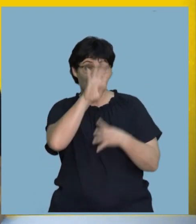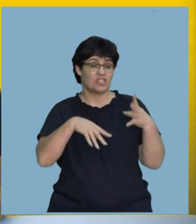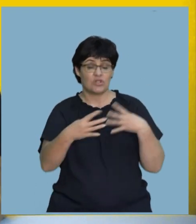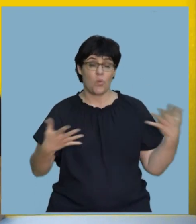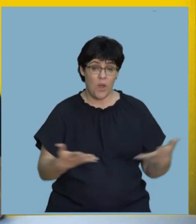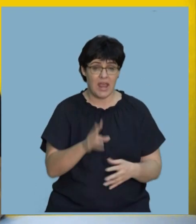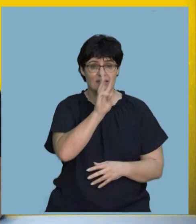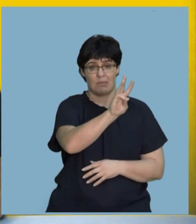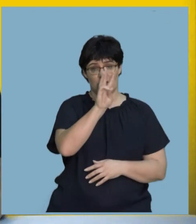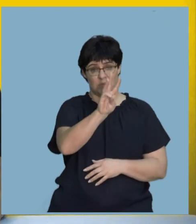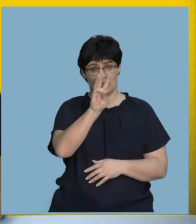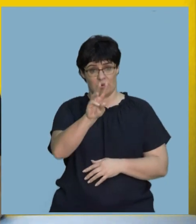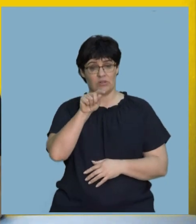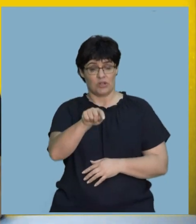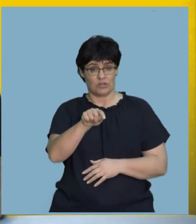on